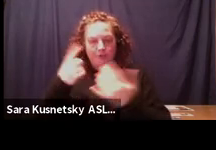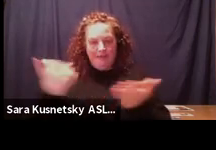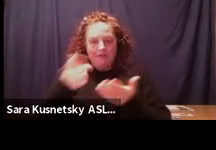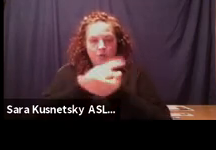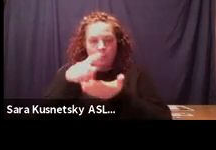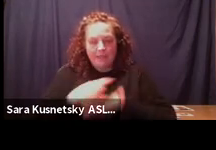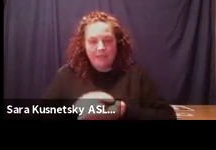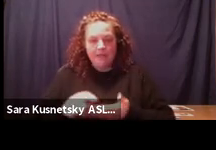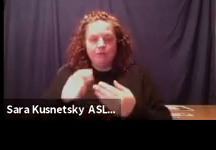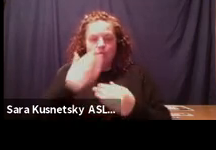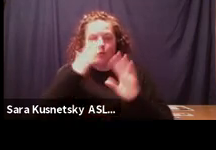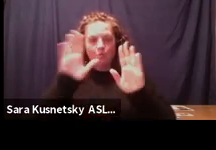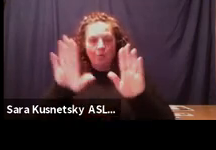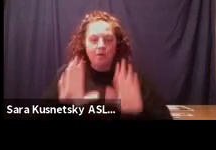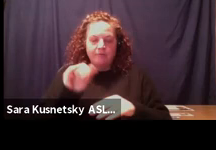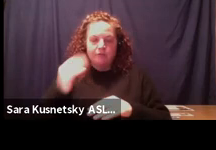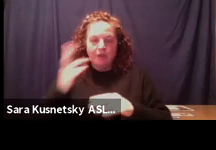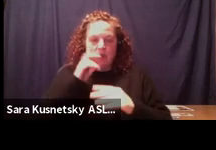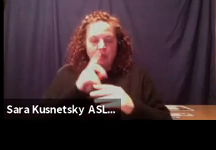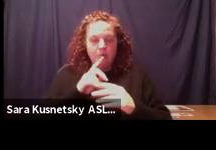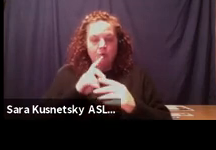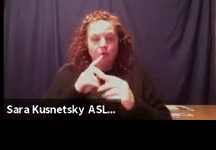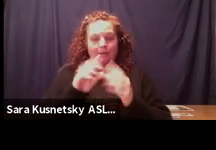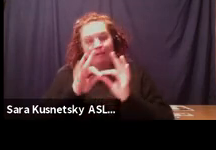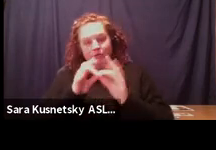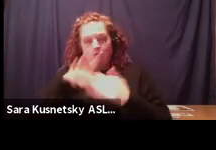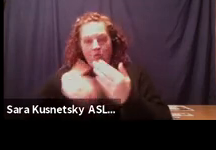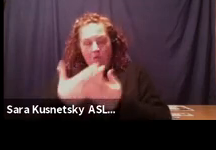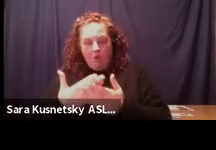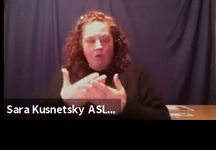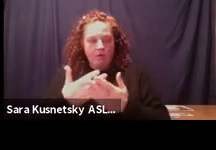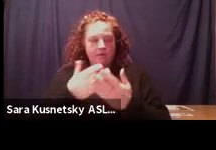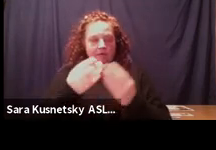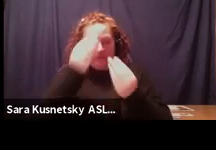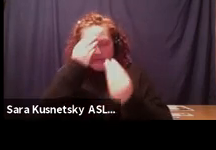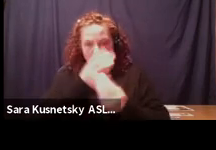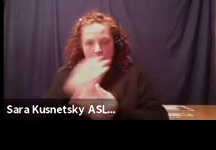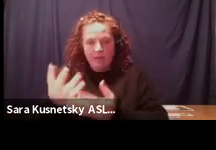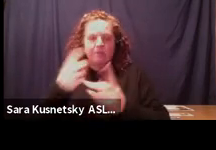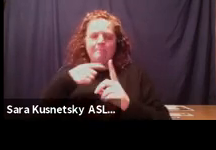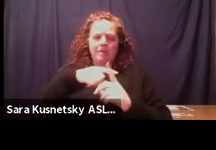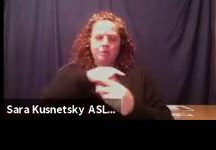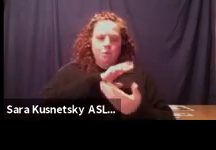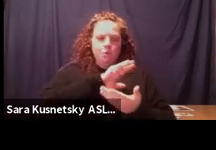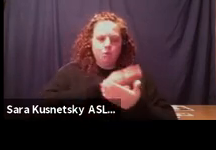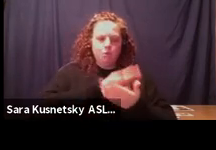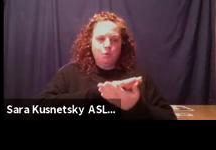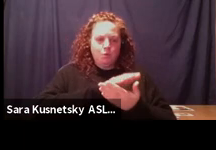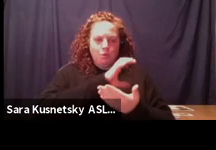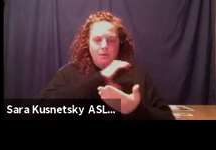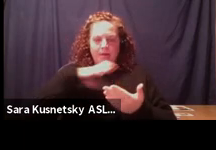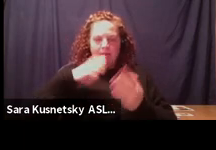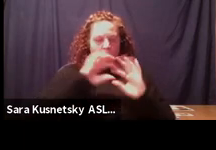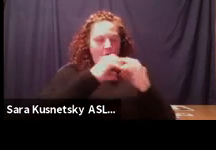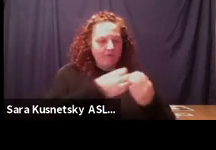materials. And of course, all of our office staff in the school committee office. I just feel like oftentimes I'm thanking